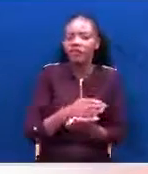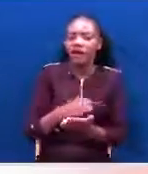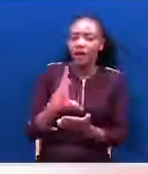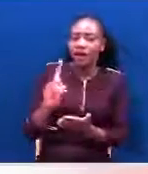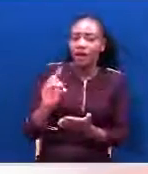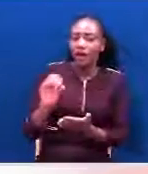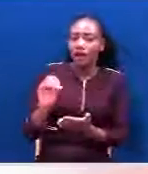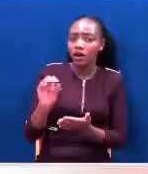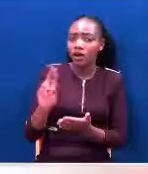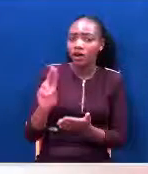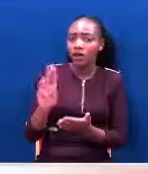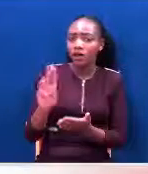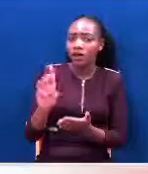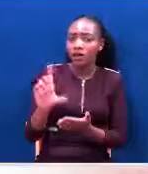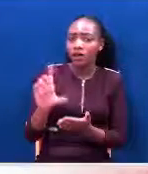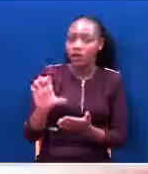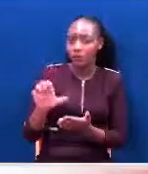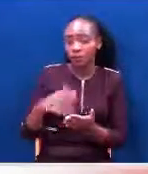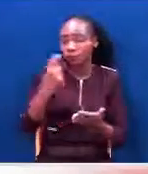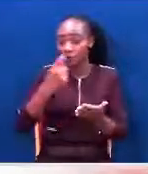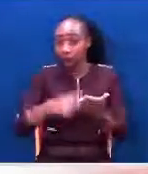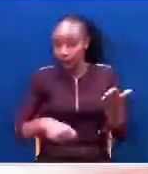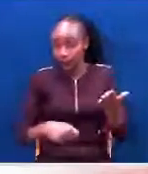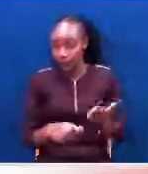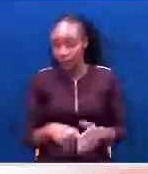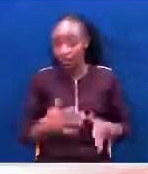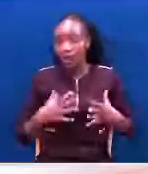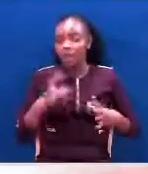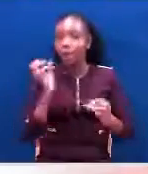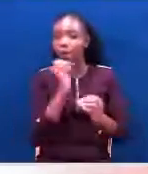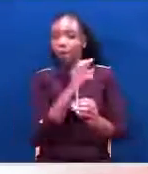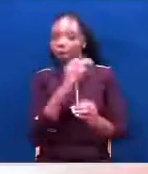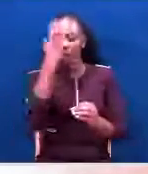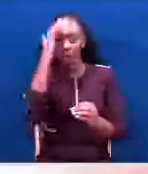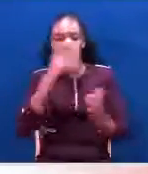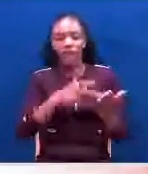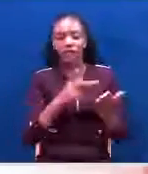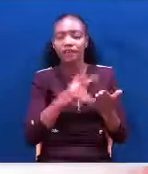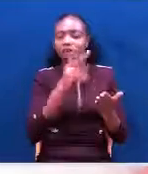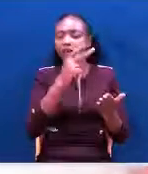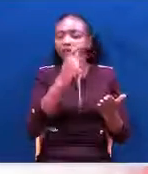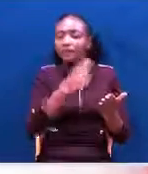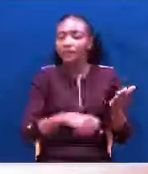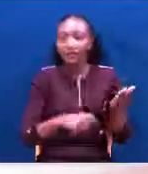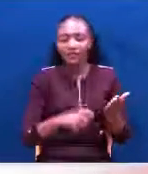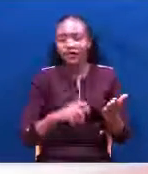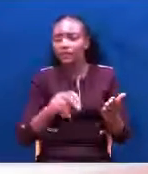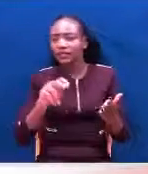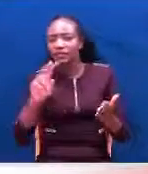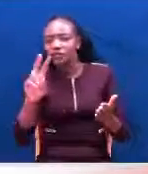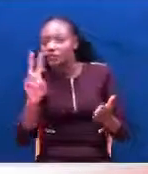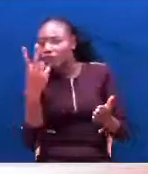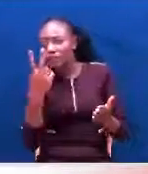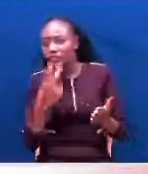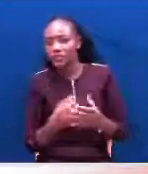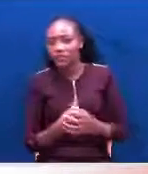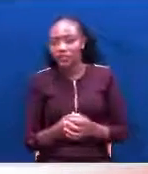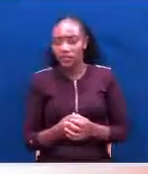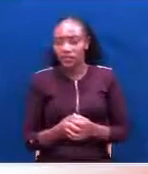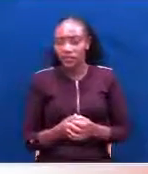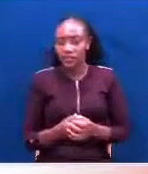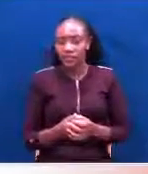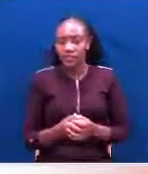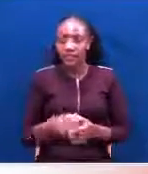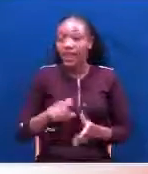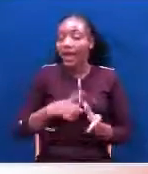private sector players have been complaining that they get taxed several times as they move goods across the country.